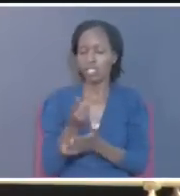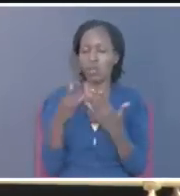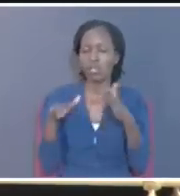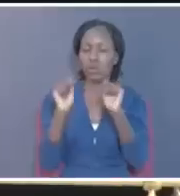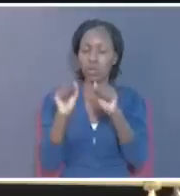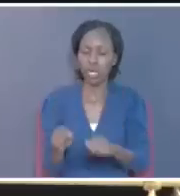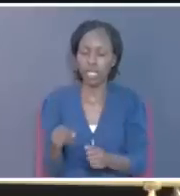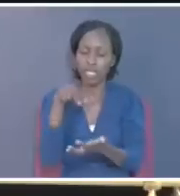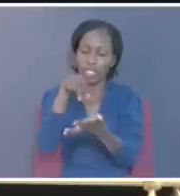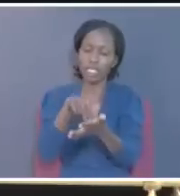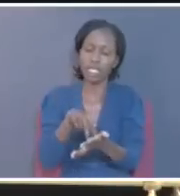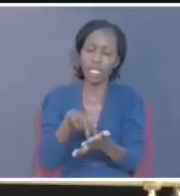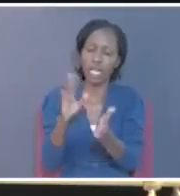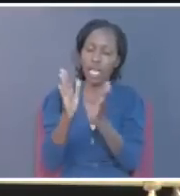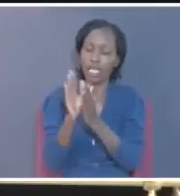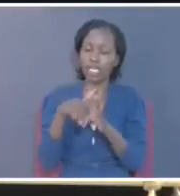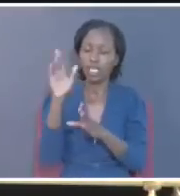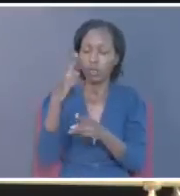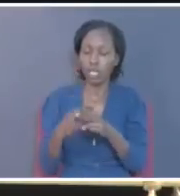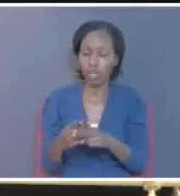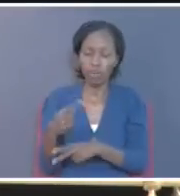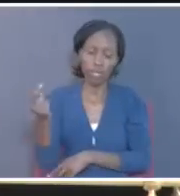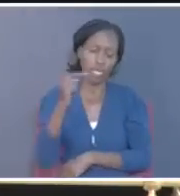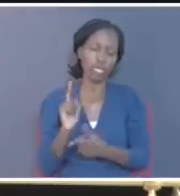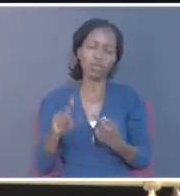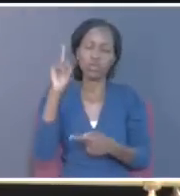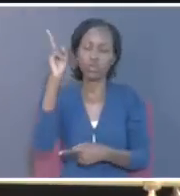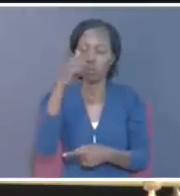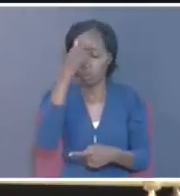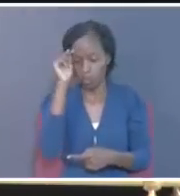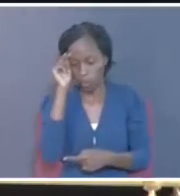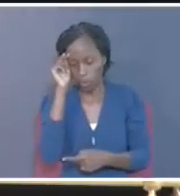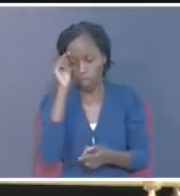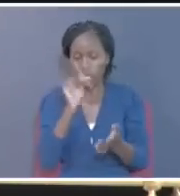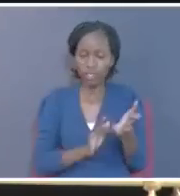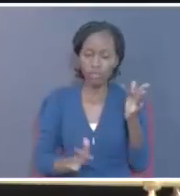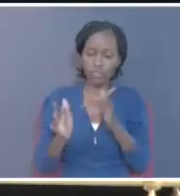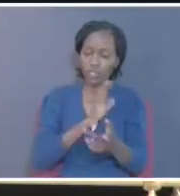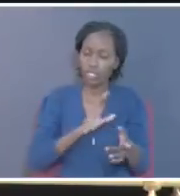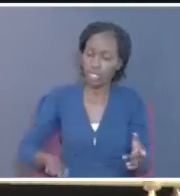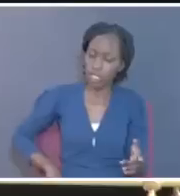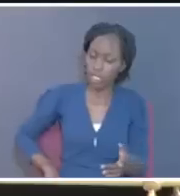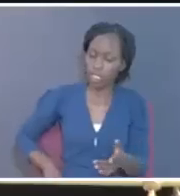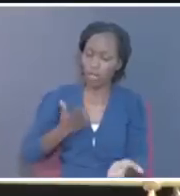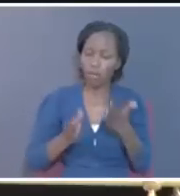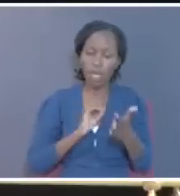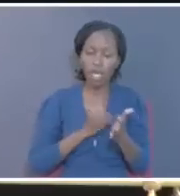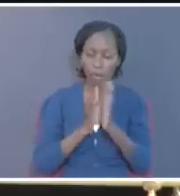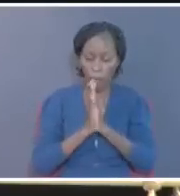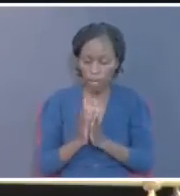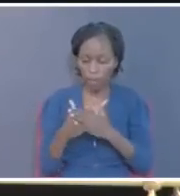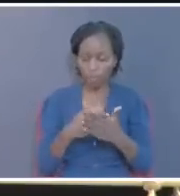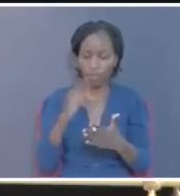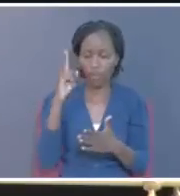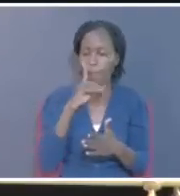can stand, and it is in your name we come to you. Because of Jesus Christ, may our prayer, Lord, before you